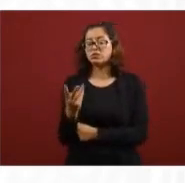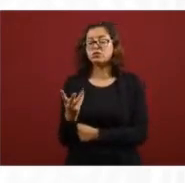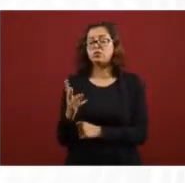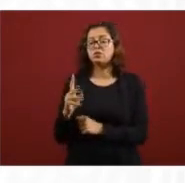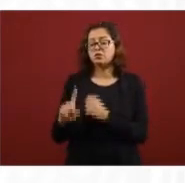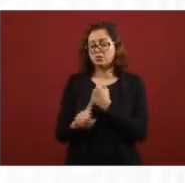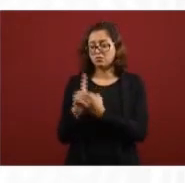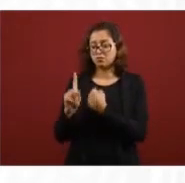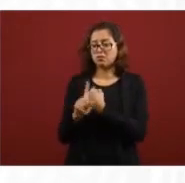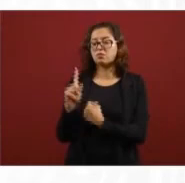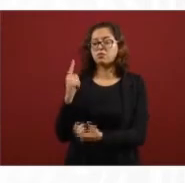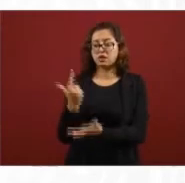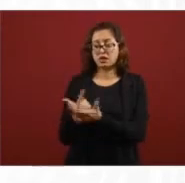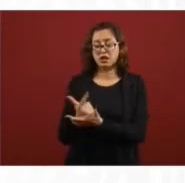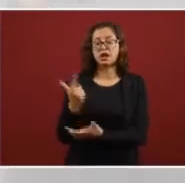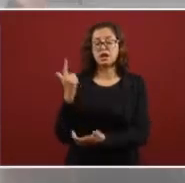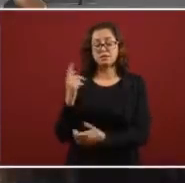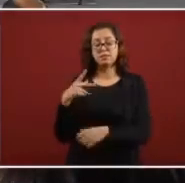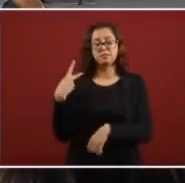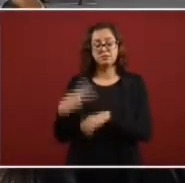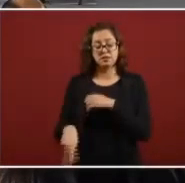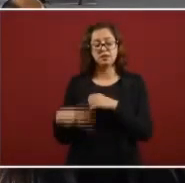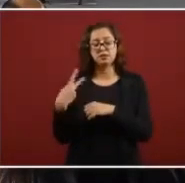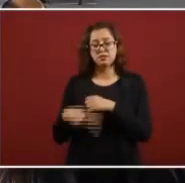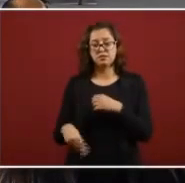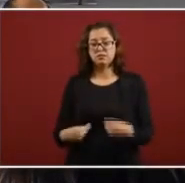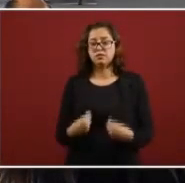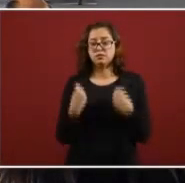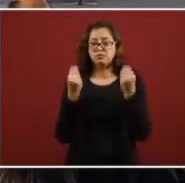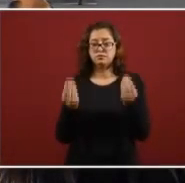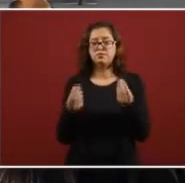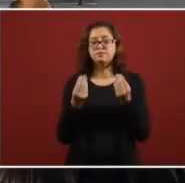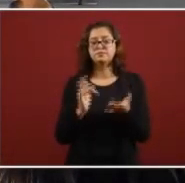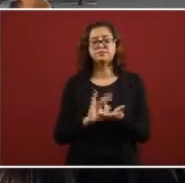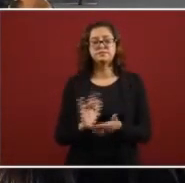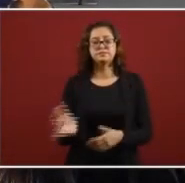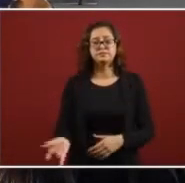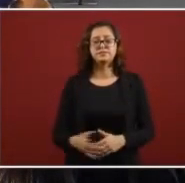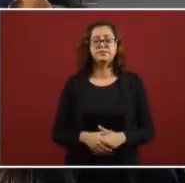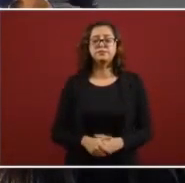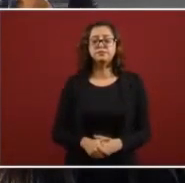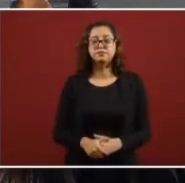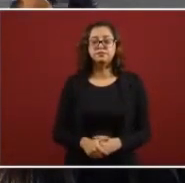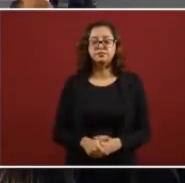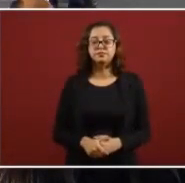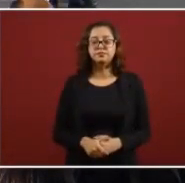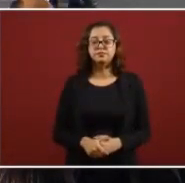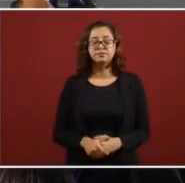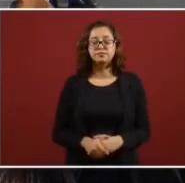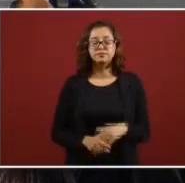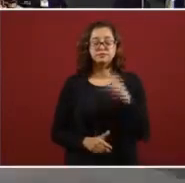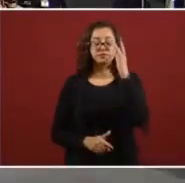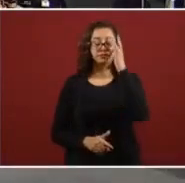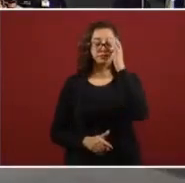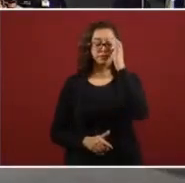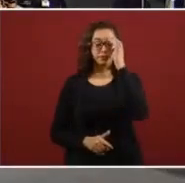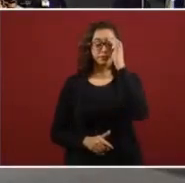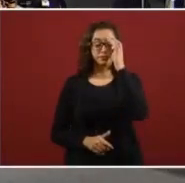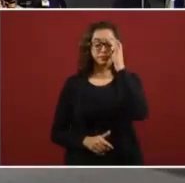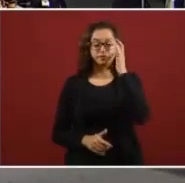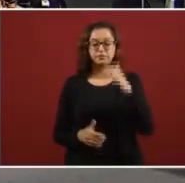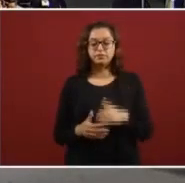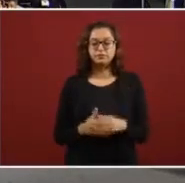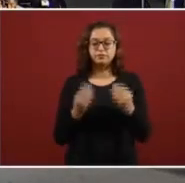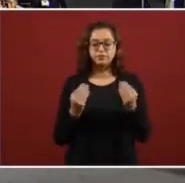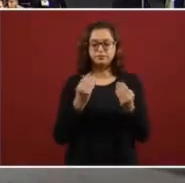con problemas que ponen en riesgo al consumidor. So they're putting at risk the consumer when they're putting